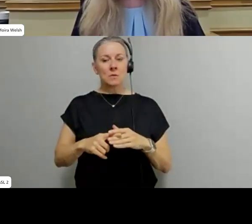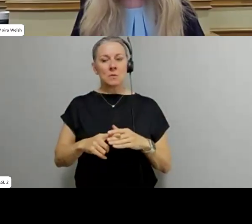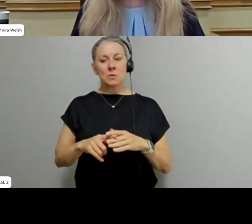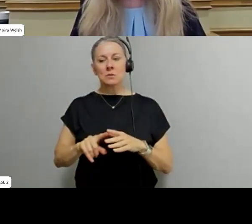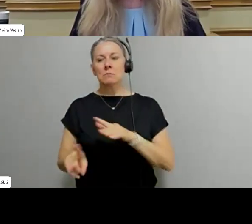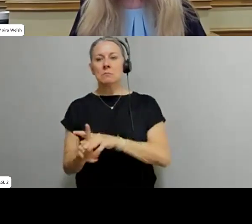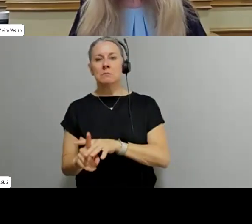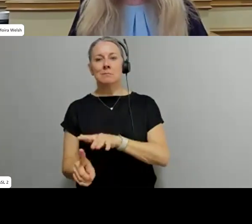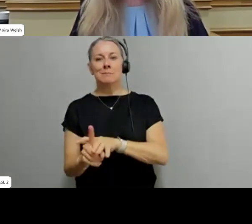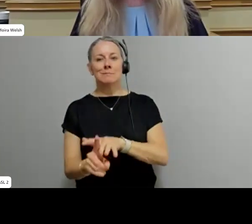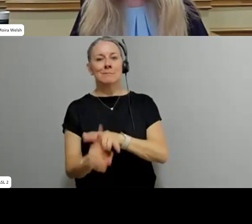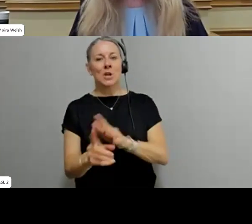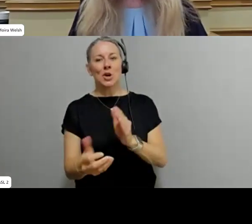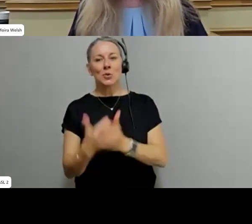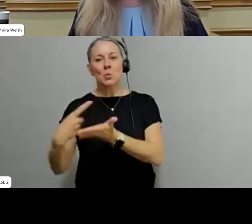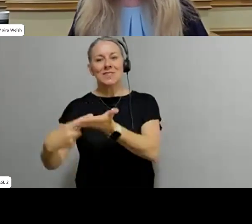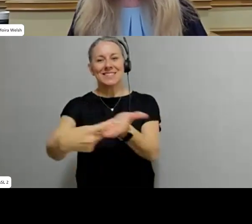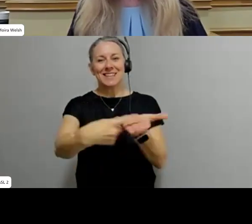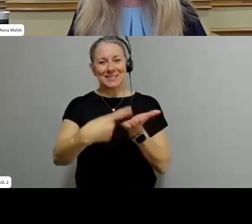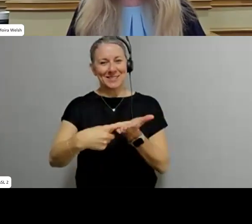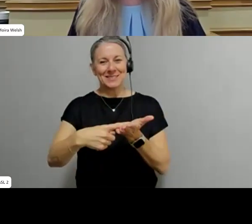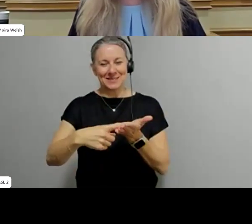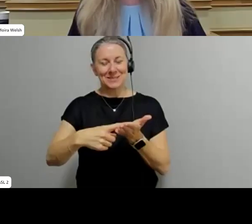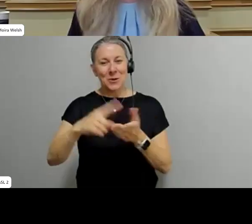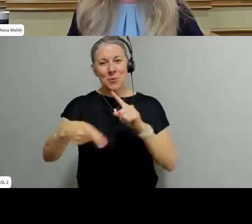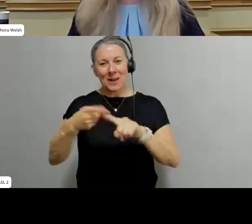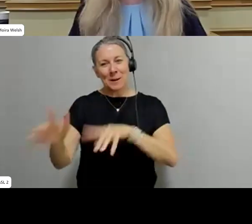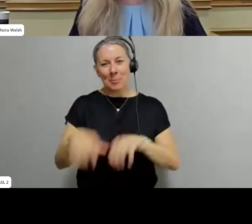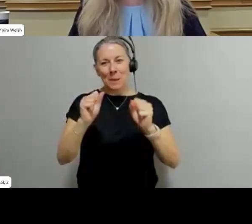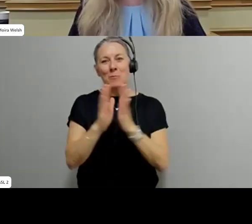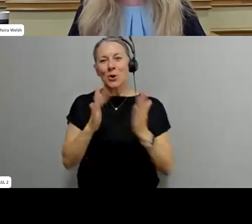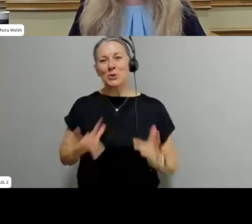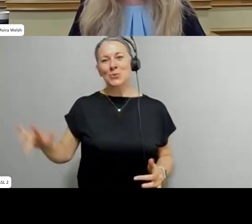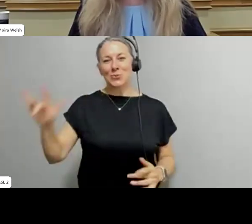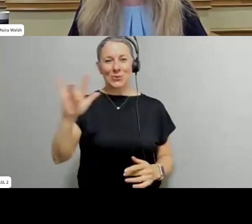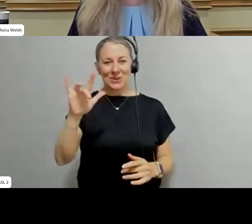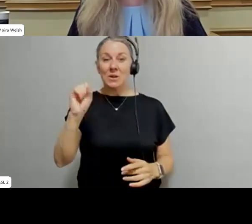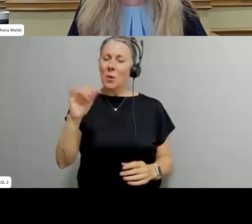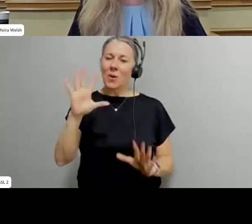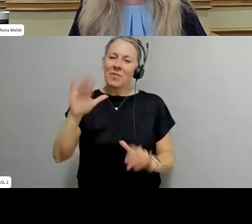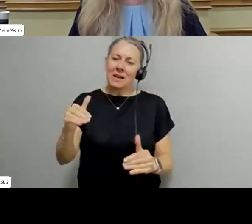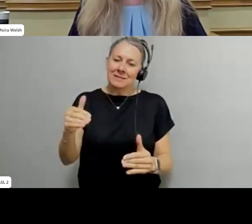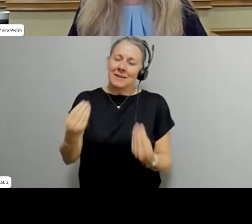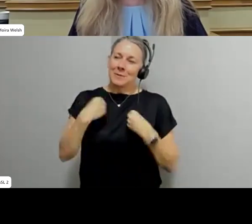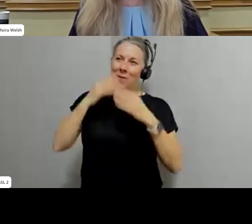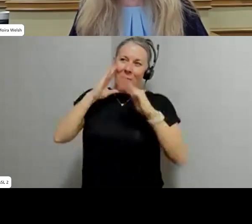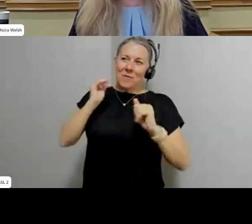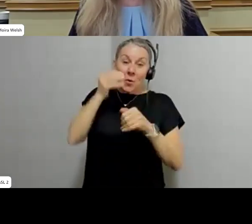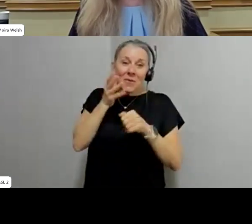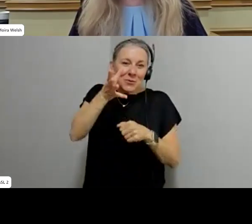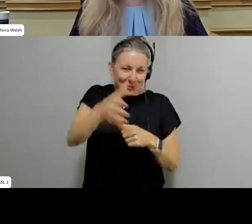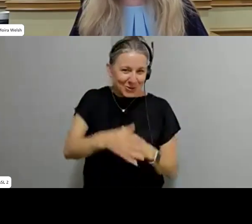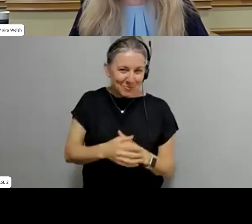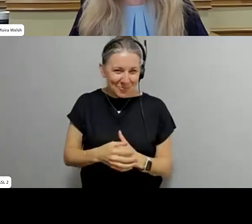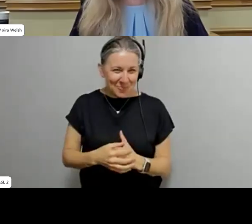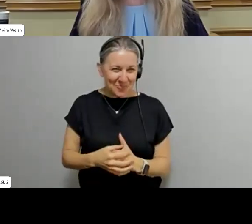around on book tours, and I find that very hopeful for future discussions. And I have to say,